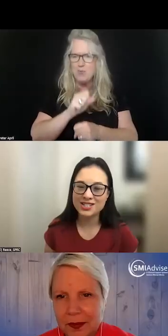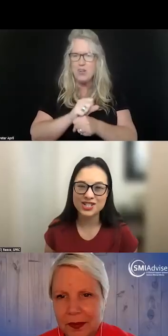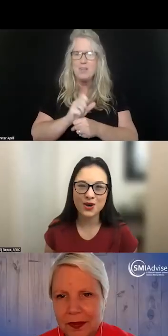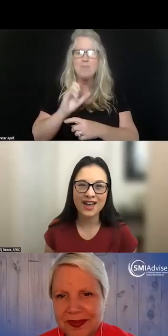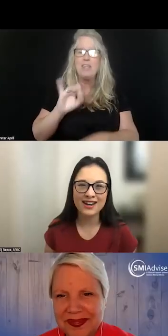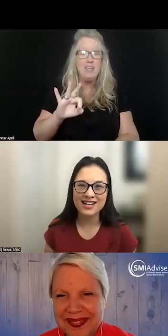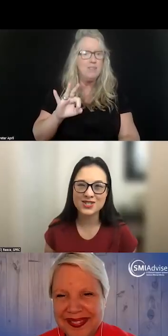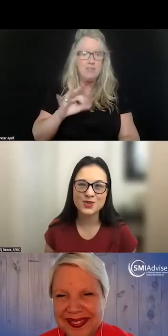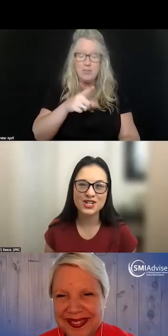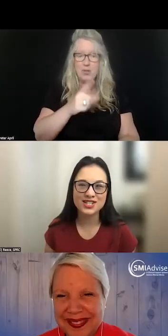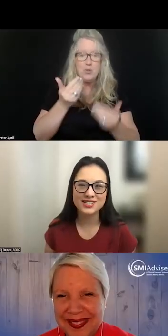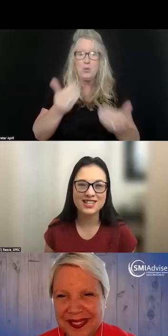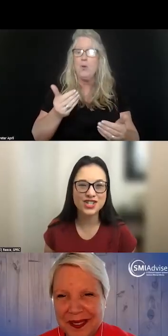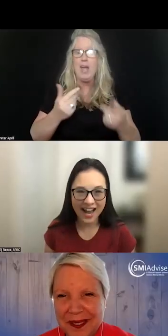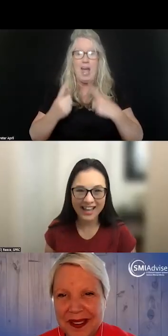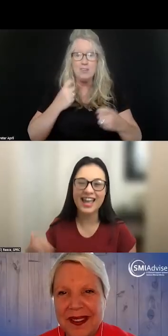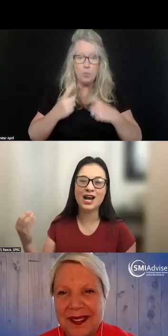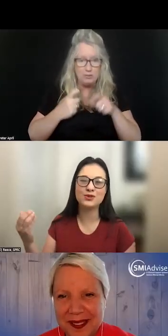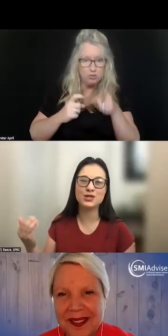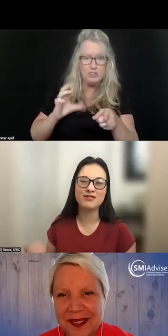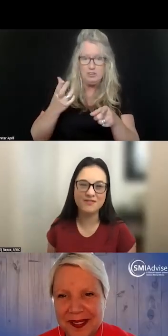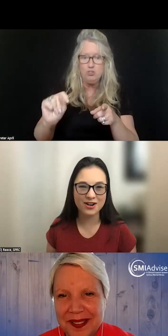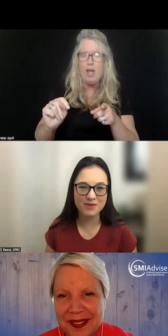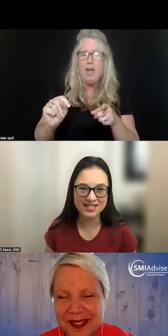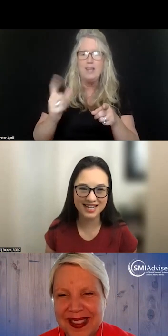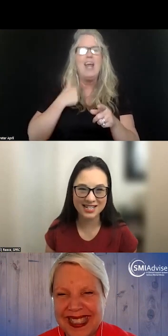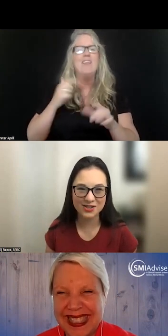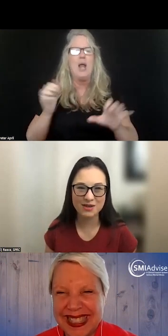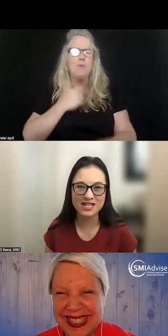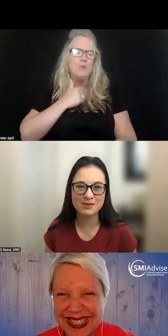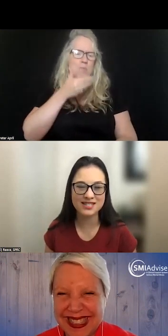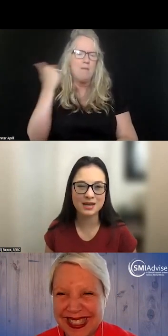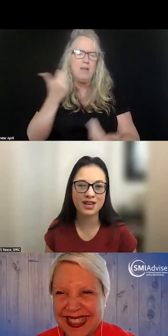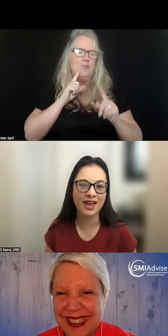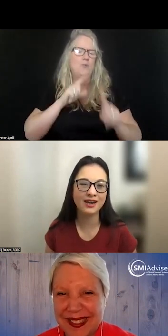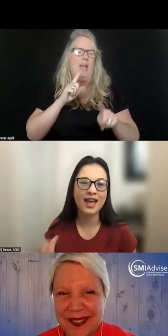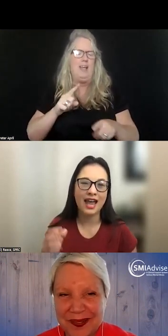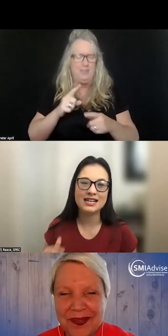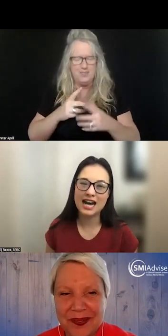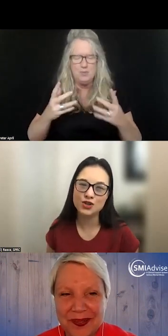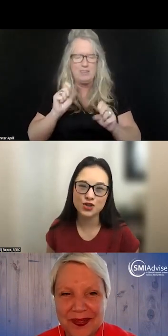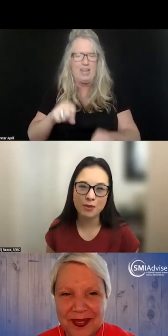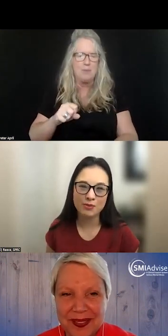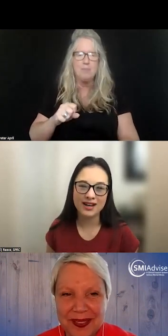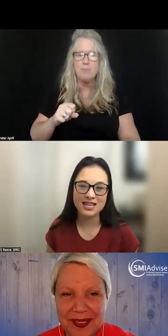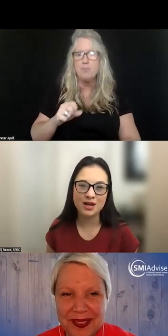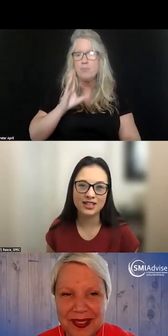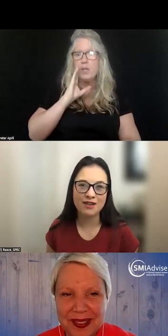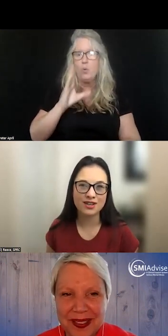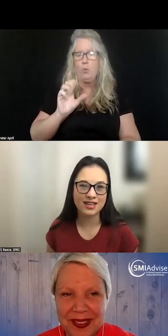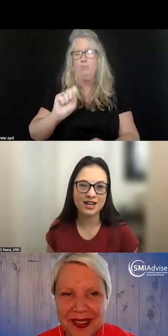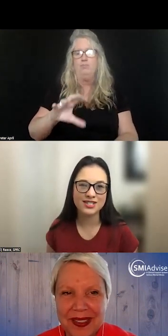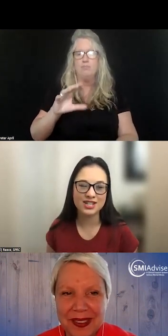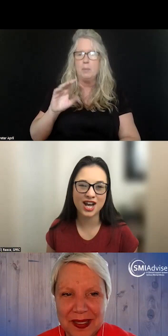would, just go ahead and ask those questions in the chat, and I will do my very best to answer them as best as I can. And I'll drop my email